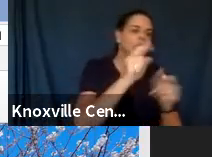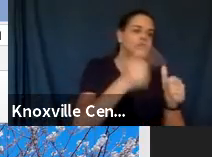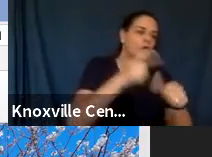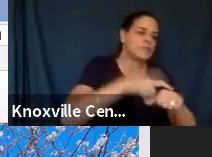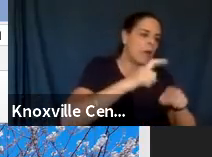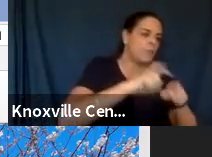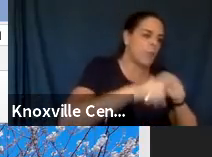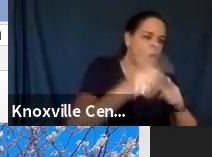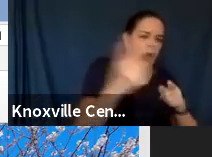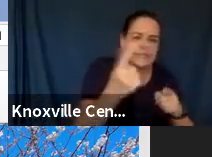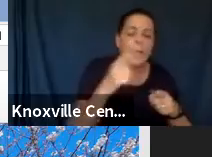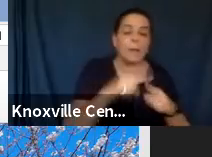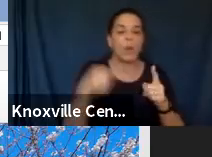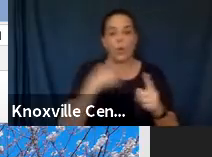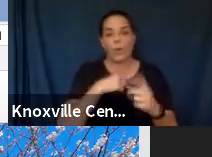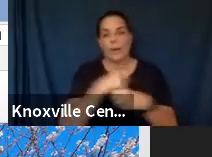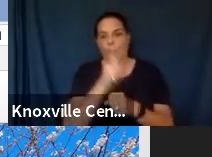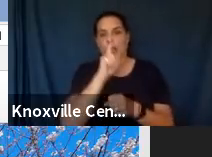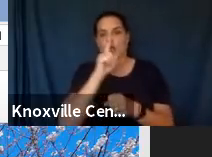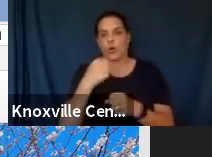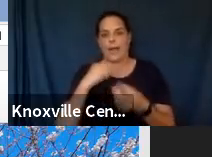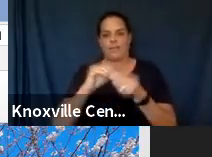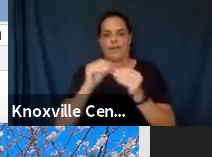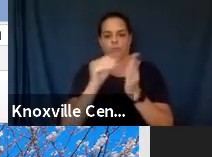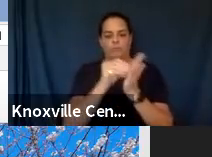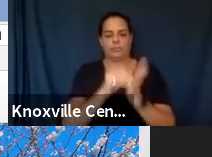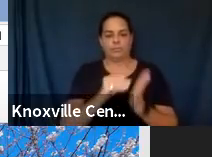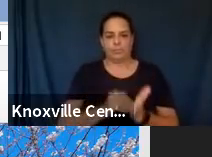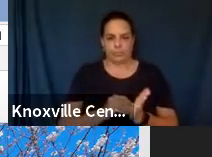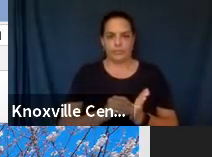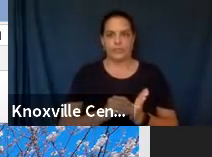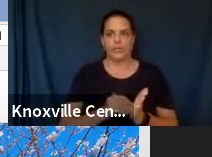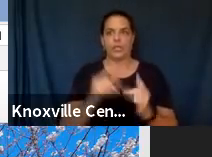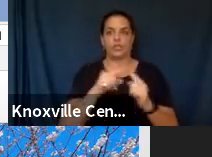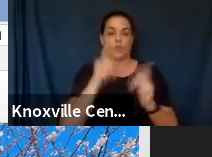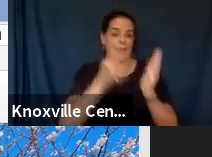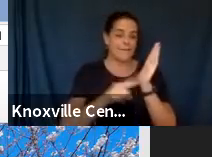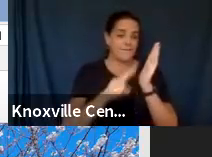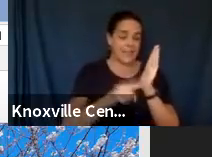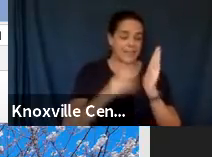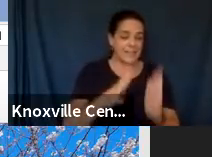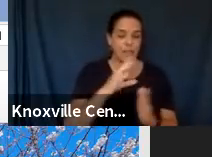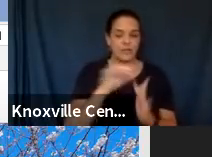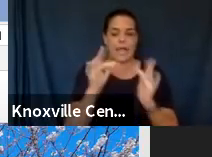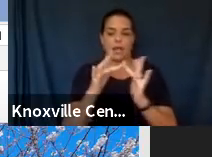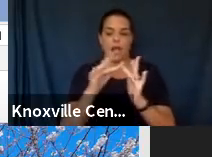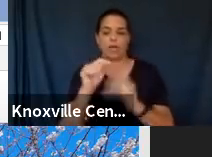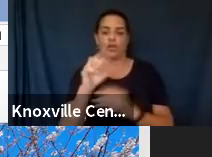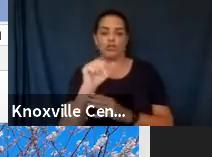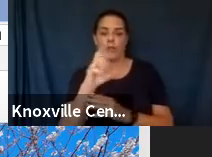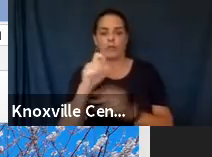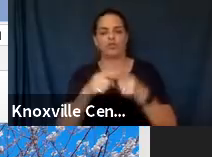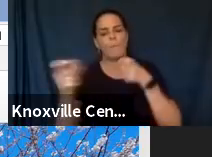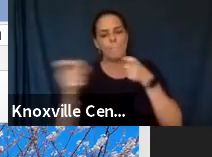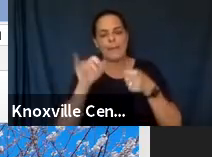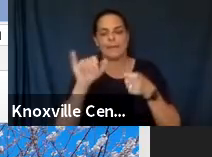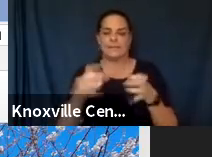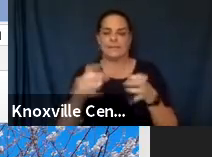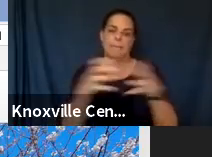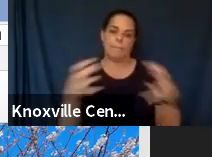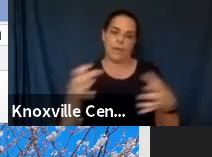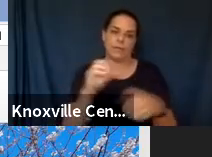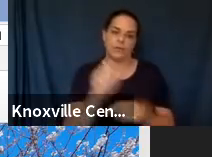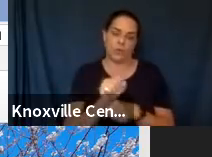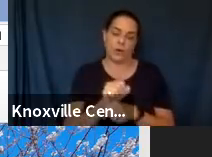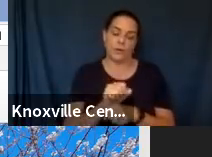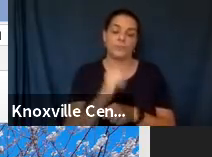make sure we have numbers of investigators and contact tracers to manage that type of volume. On